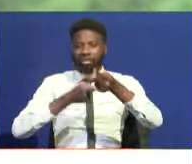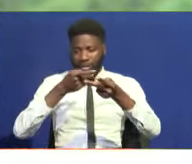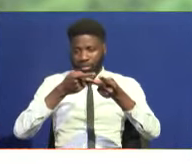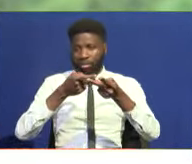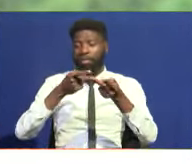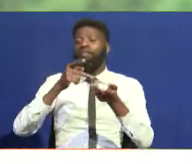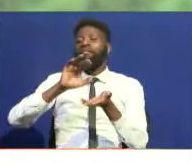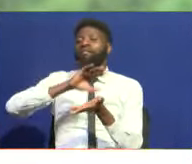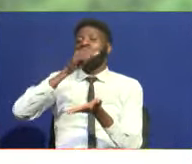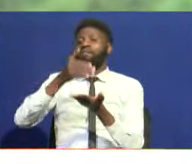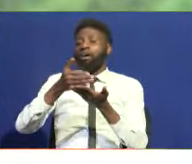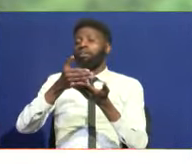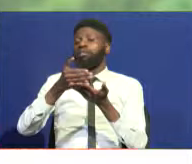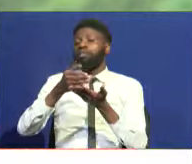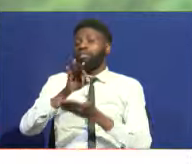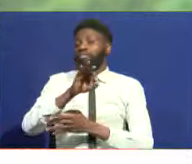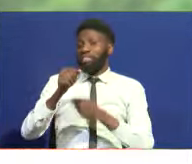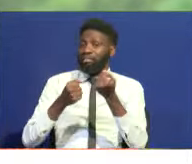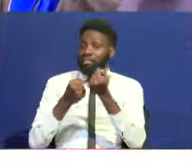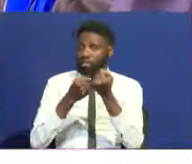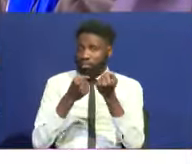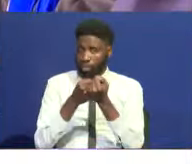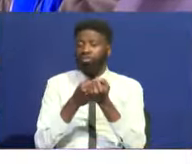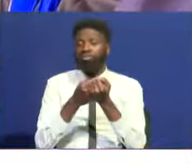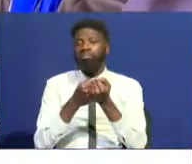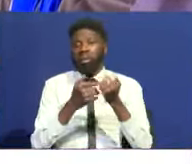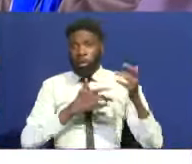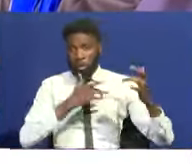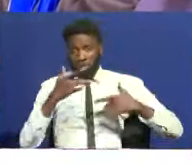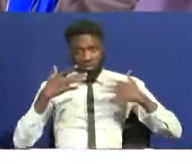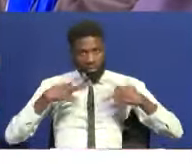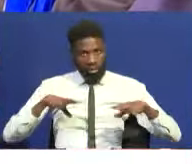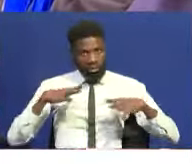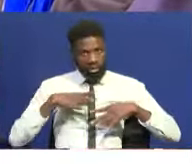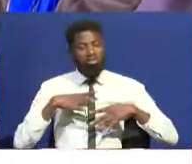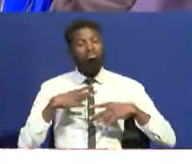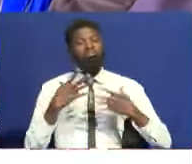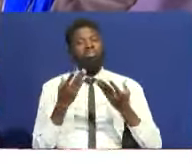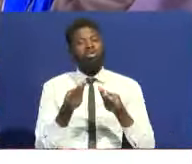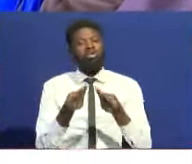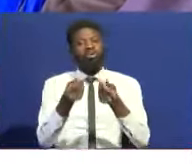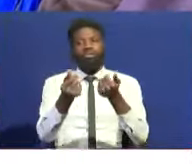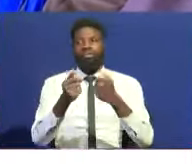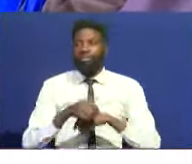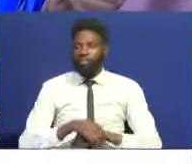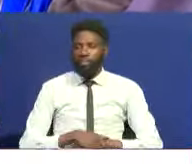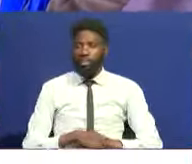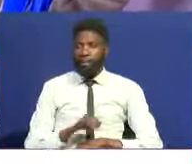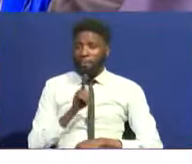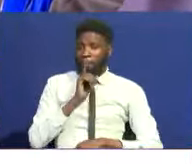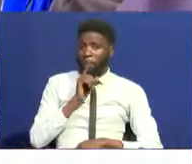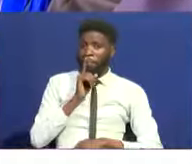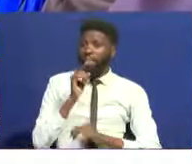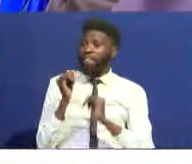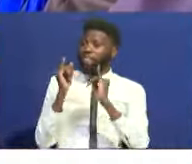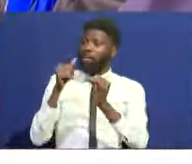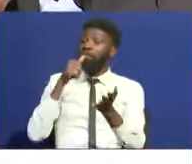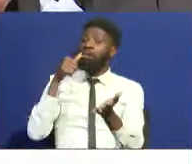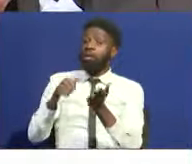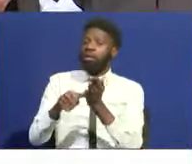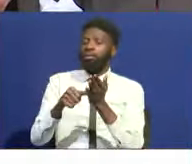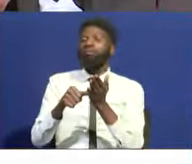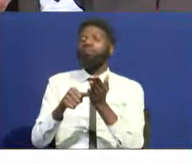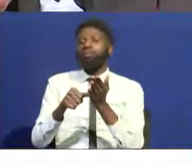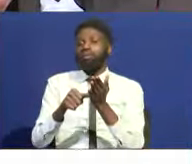more responsive to stakeholder concerns. Ogamba kadhalika alisema zoezi la kutoa barua mpya za kujiunga na vyuo